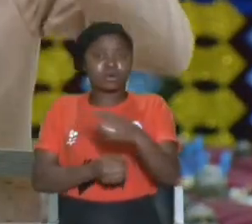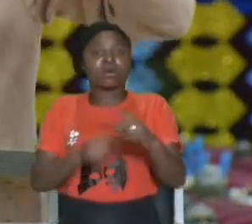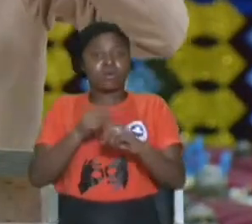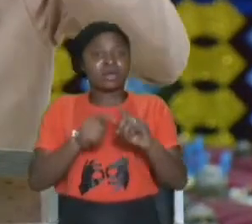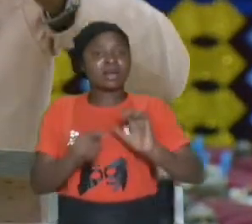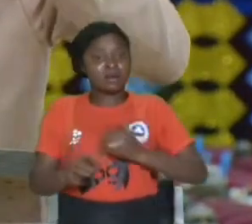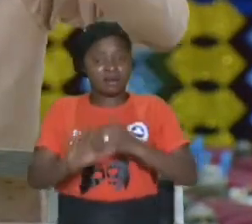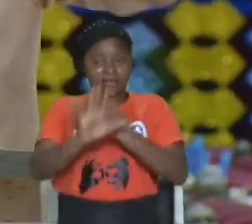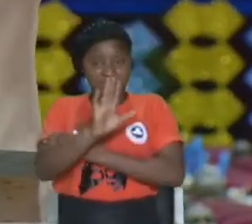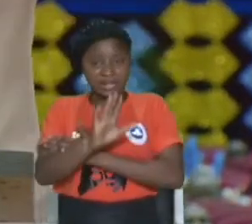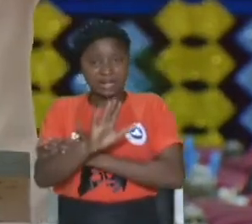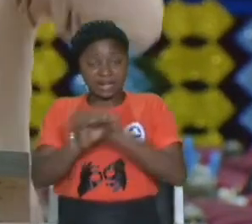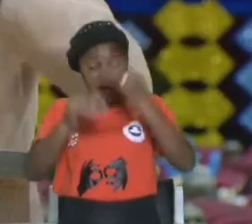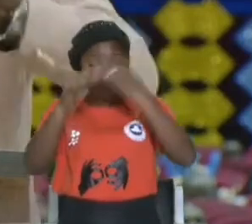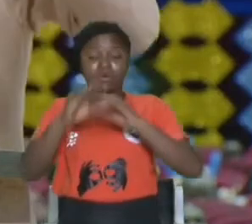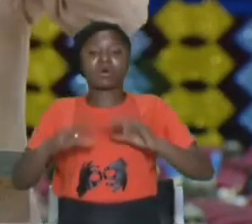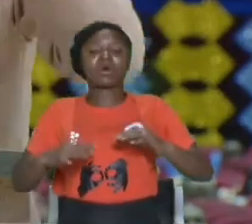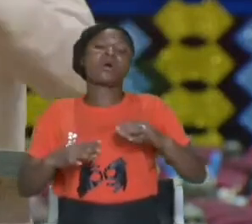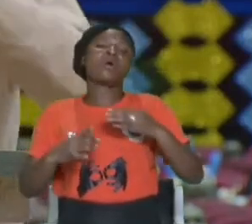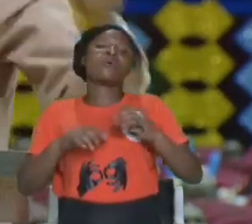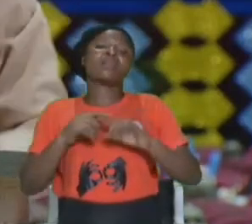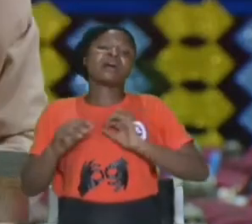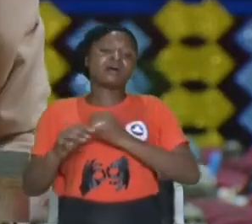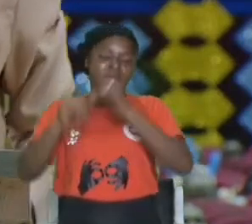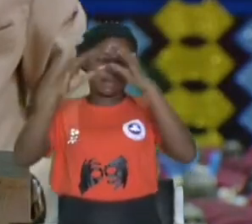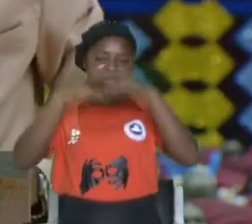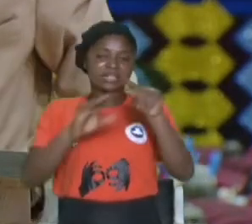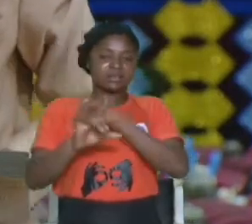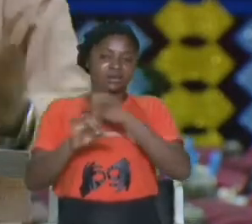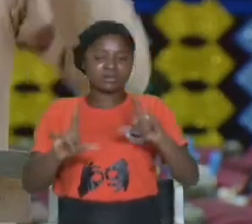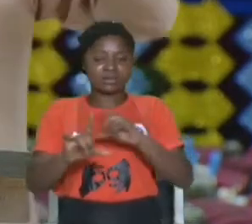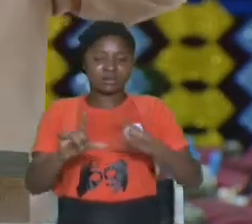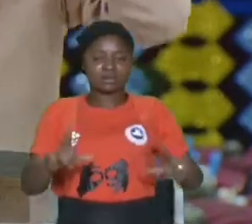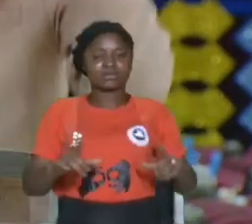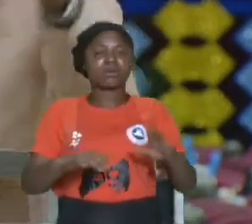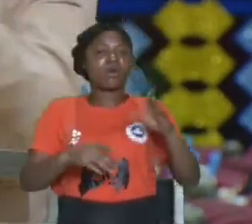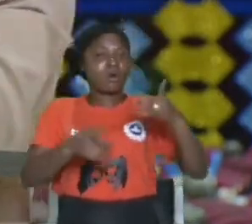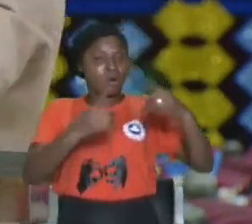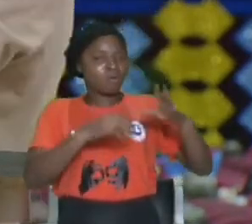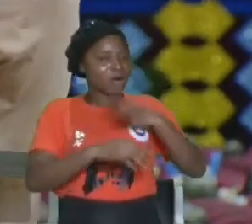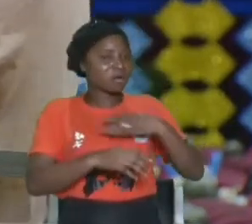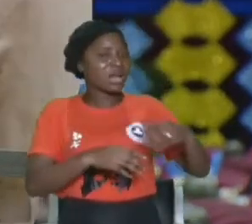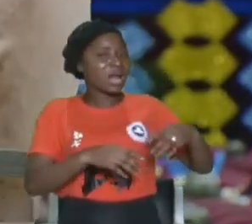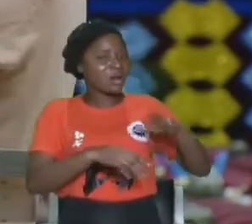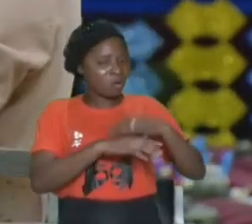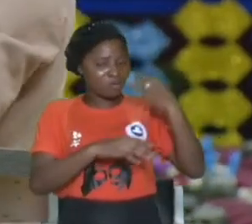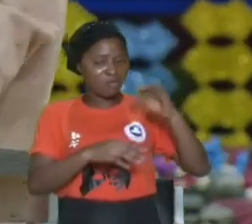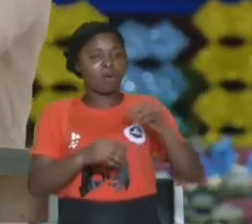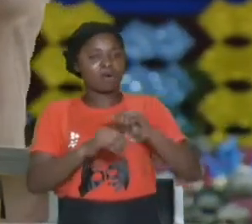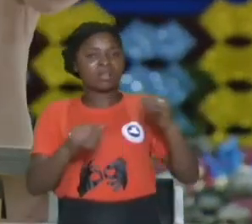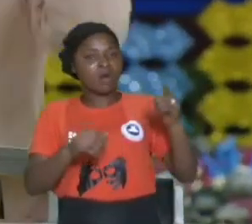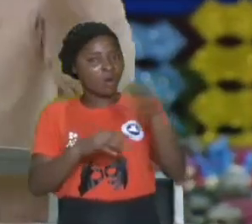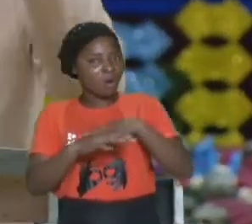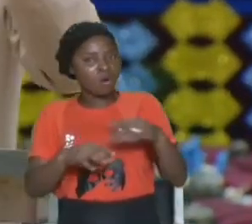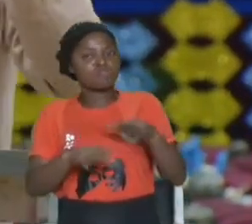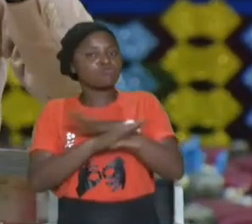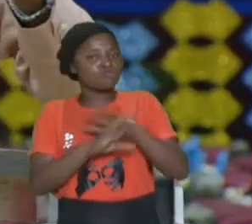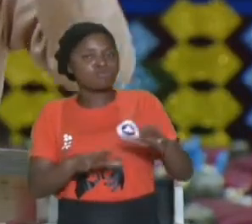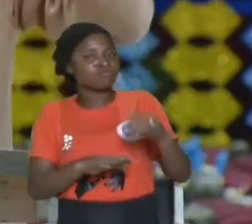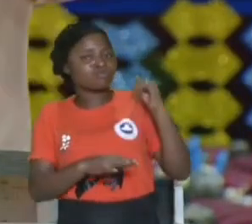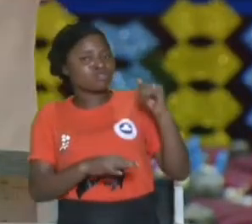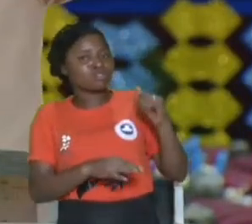Lord comes and calls for altar call, do not hesitate, if you love your life, to run